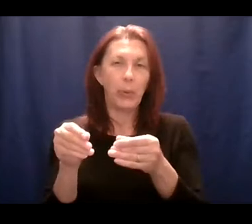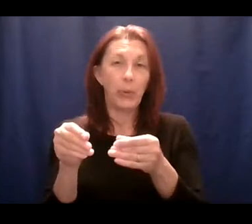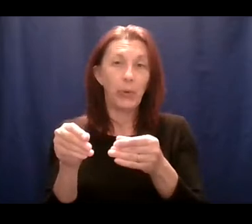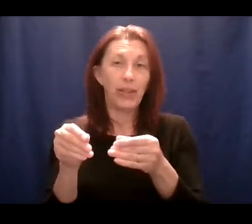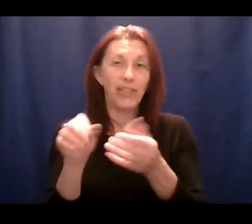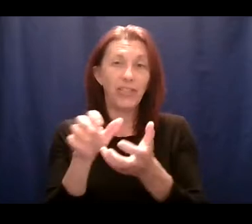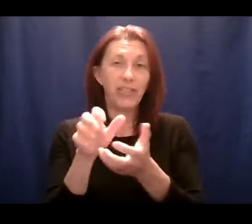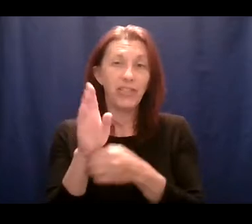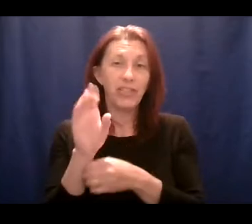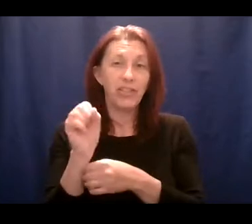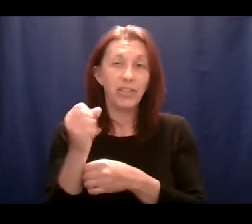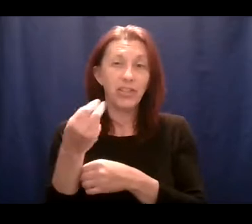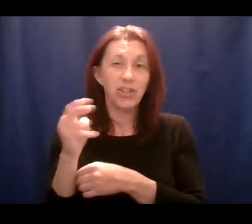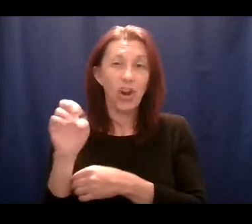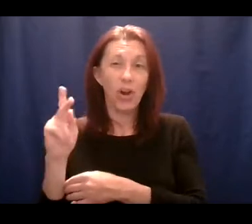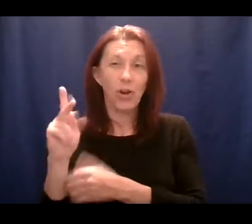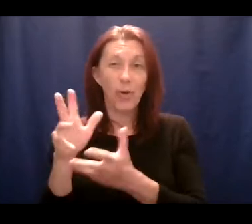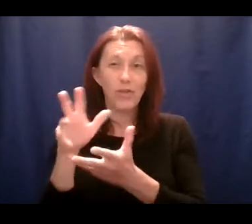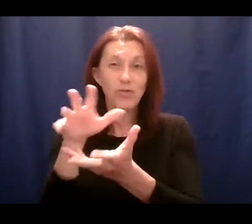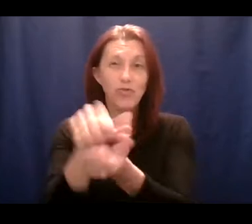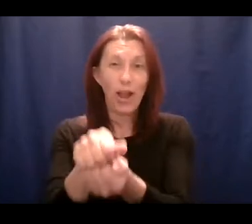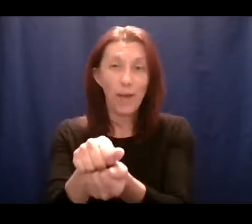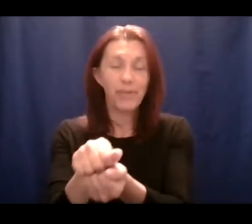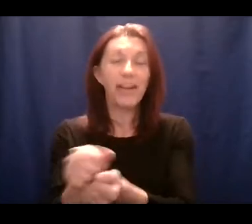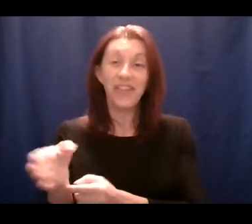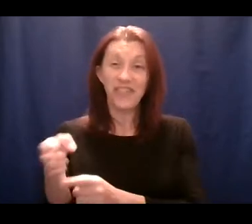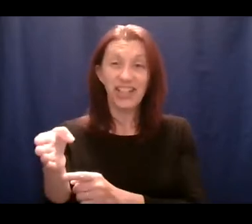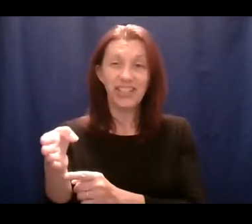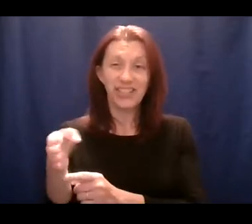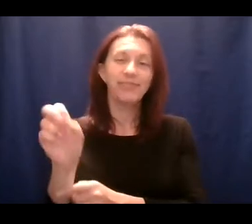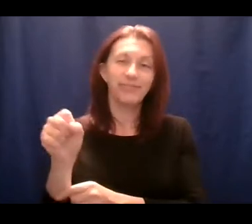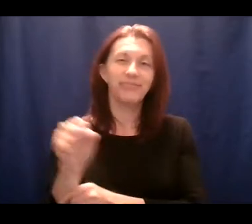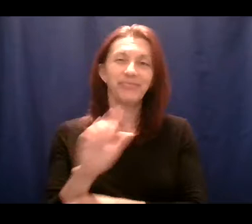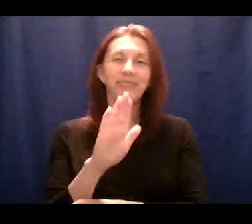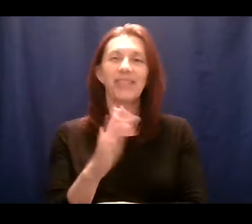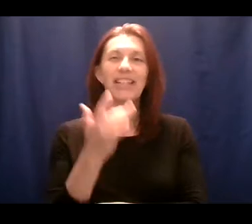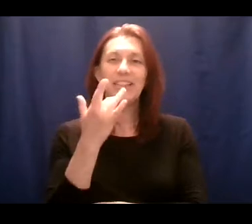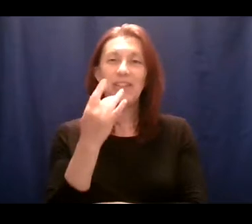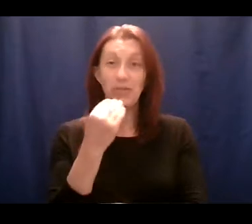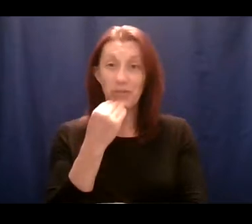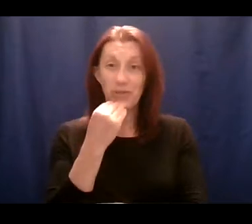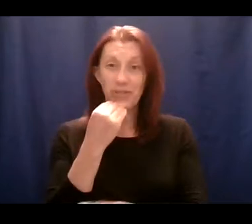fish? Yep, that's the favorite food for our shark here. So we'll take a peek.